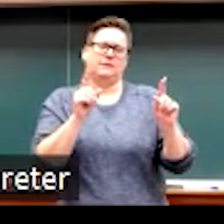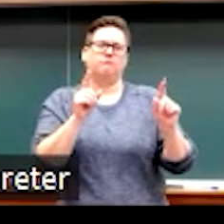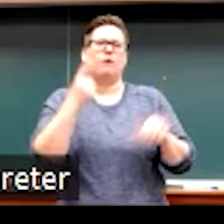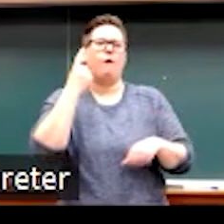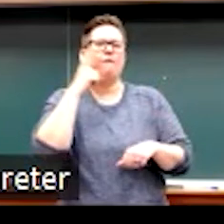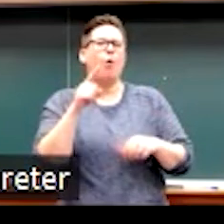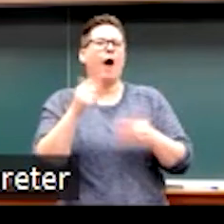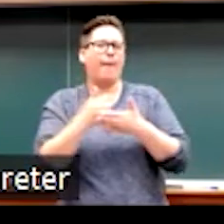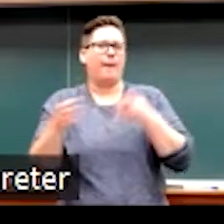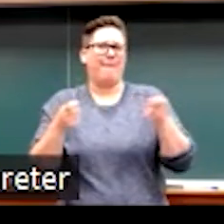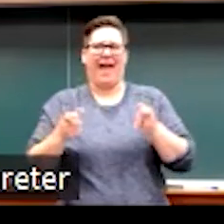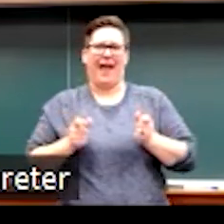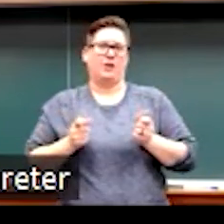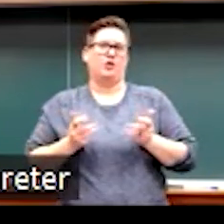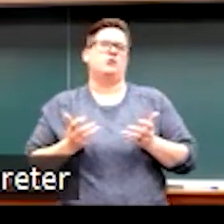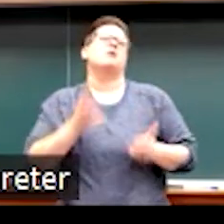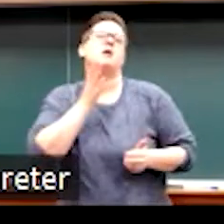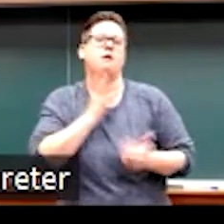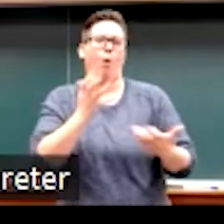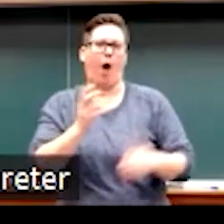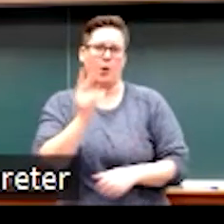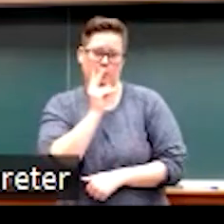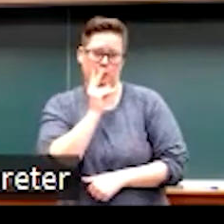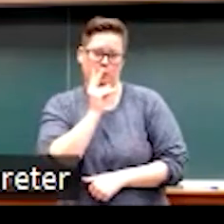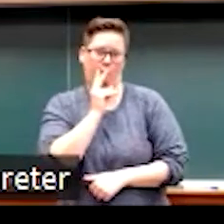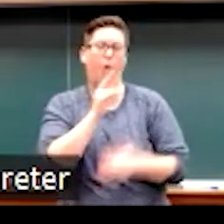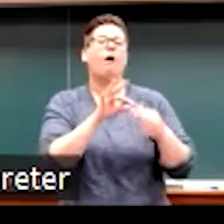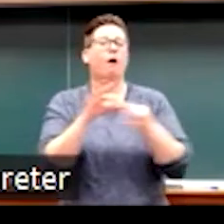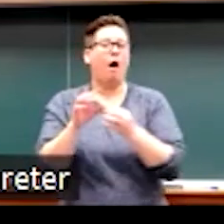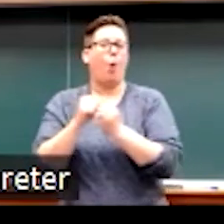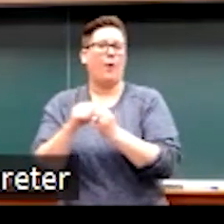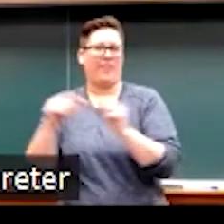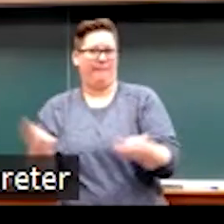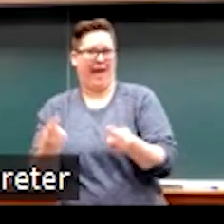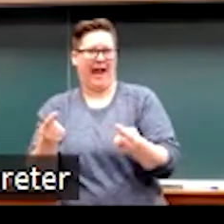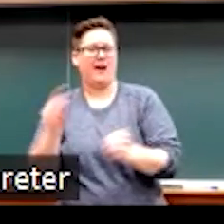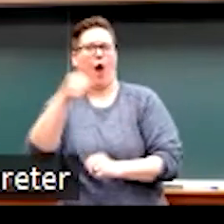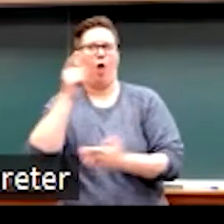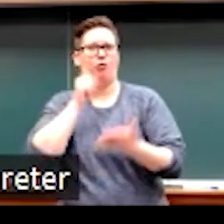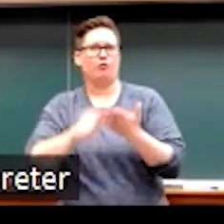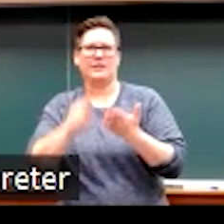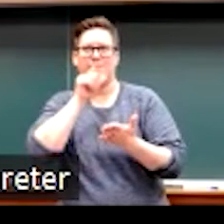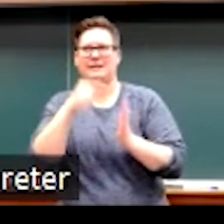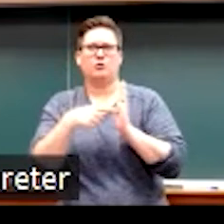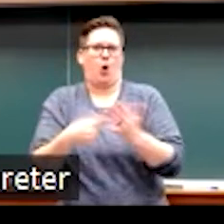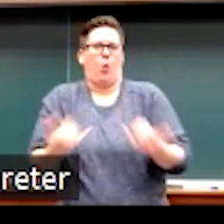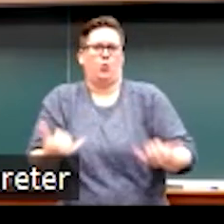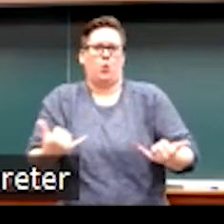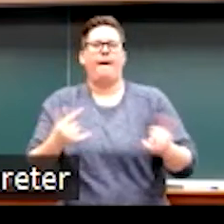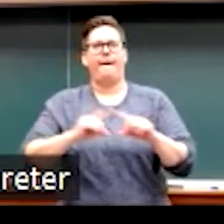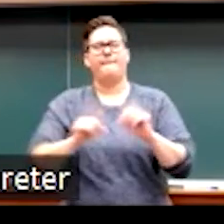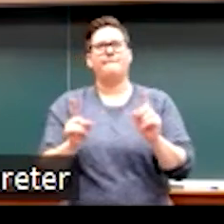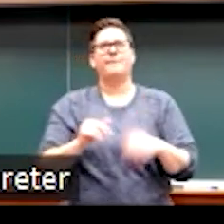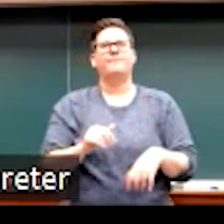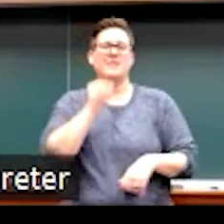for managing urges to smoke in the context of receiving pain. That's another study that I didn't present here, but it's